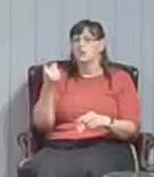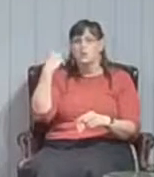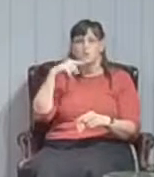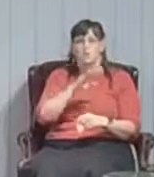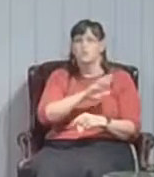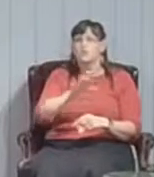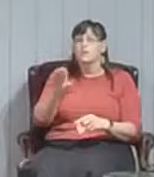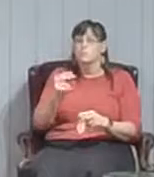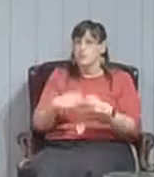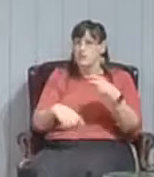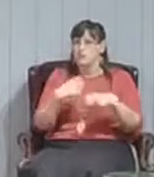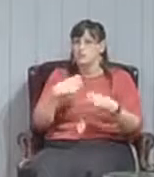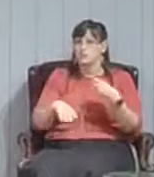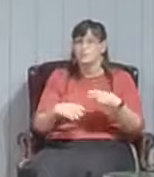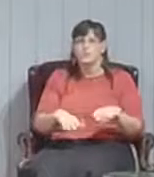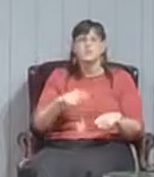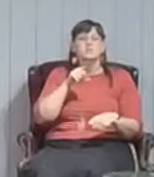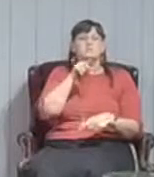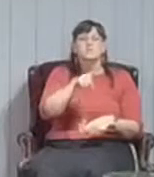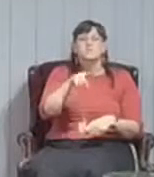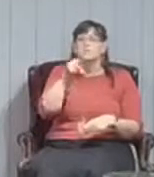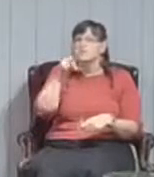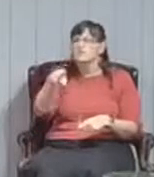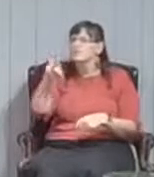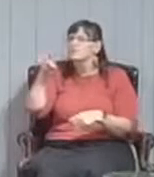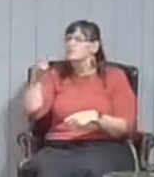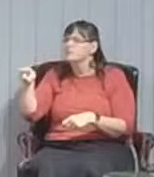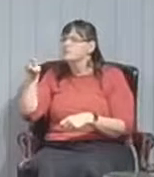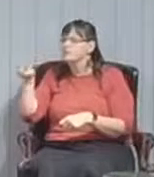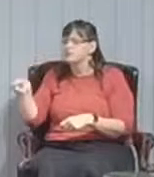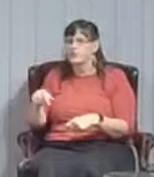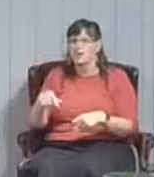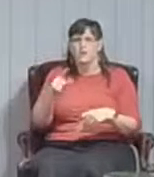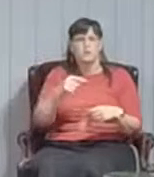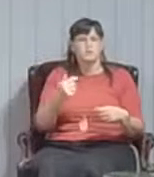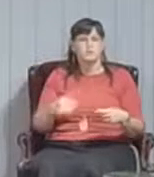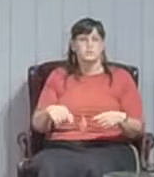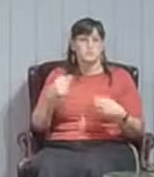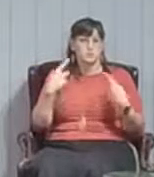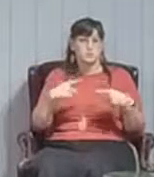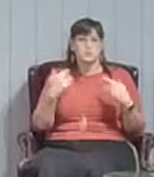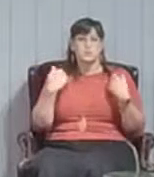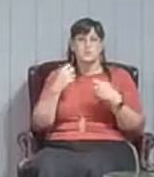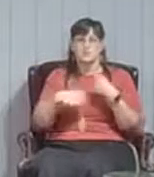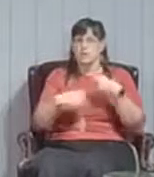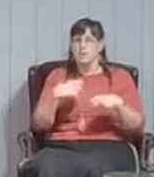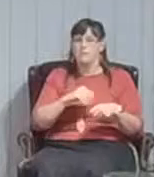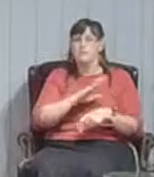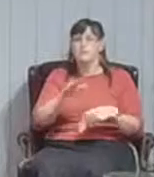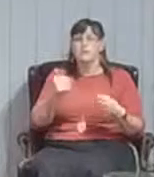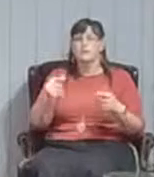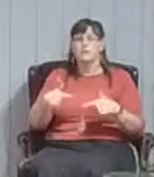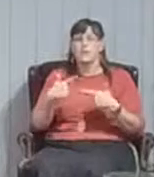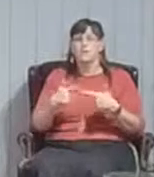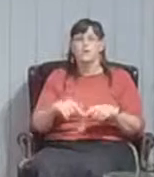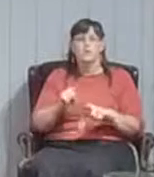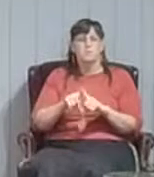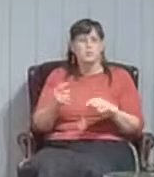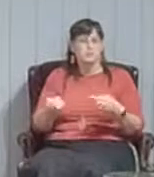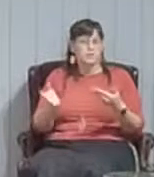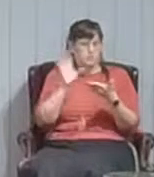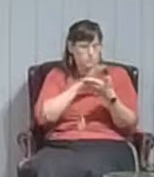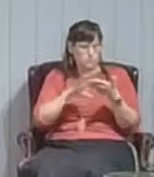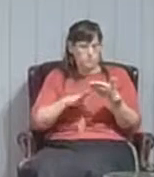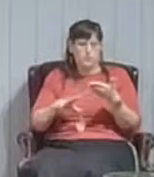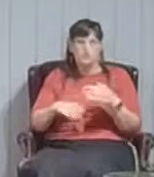Well, it's their fault, and they're pointing their fingers at others, and you know they've got a problem in their life, and they're but rather than addressing their the problem in their